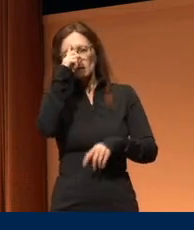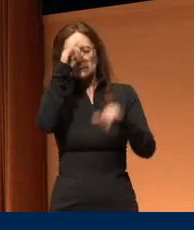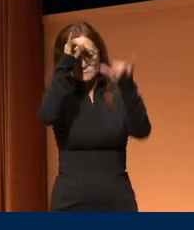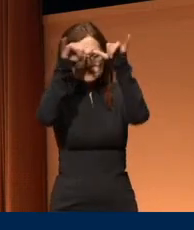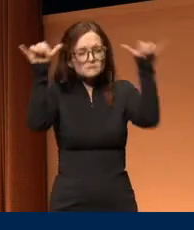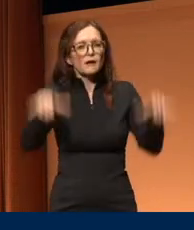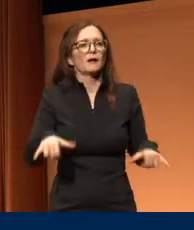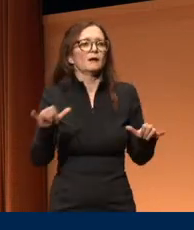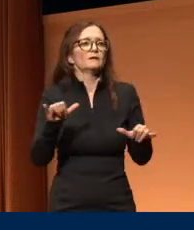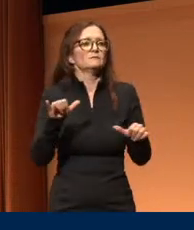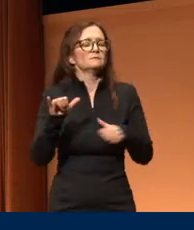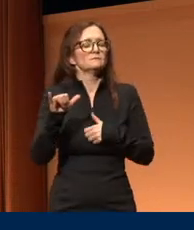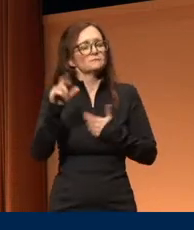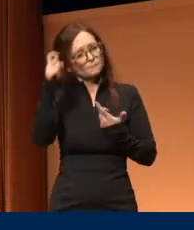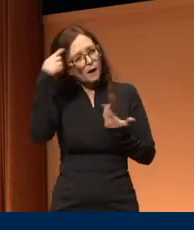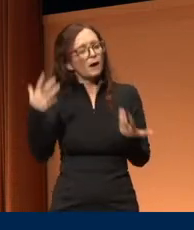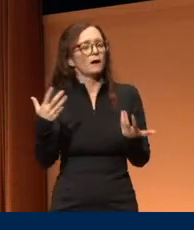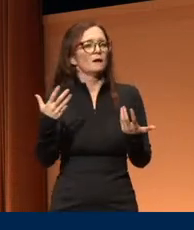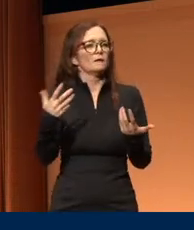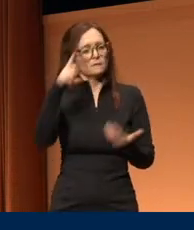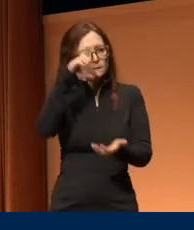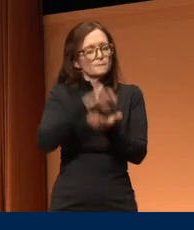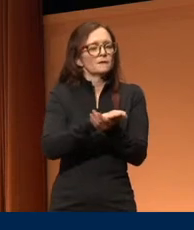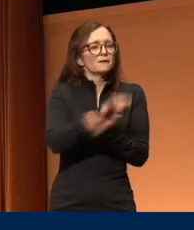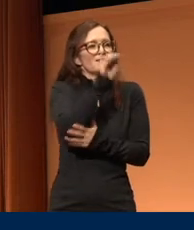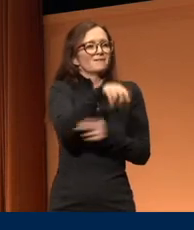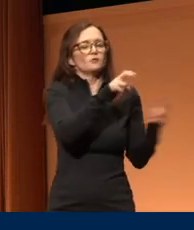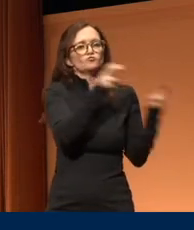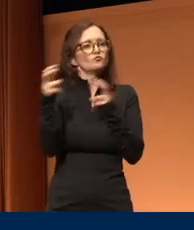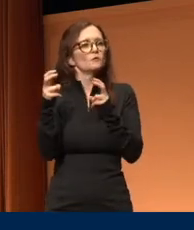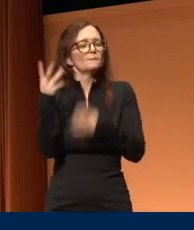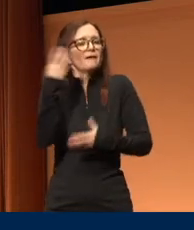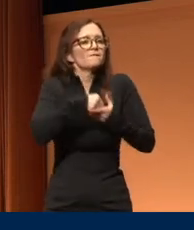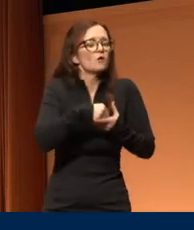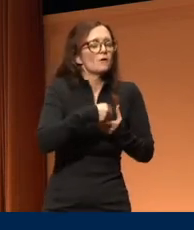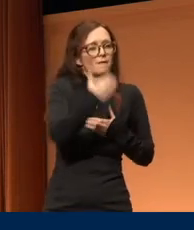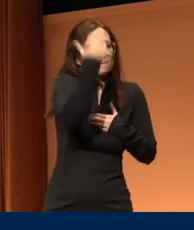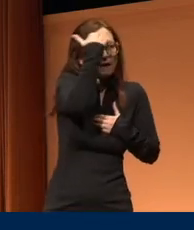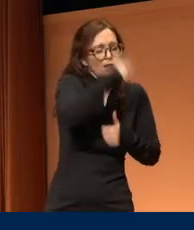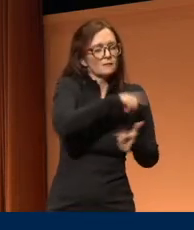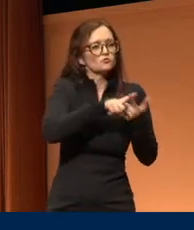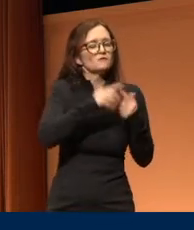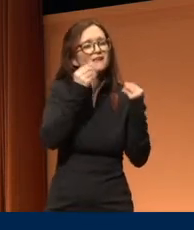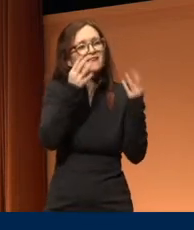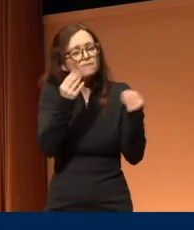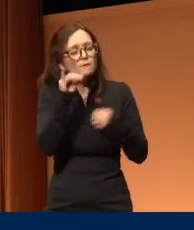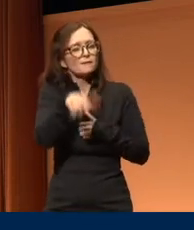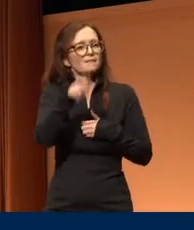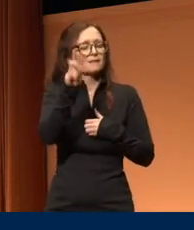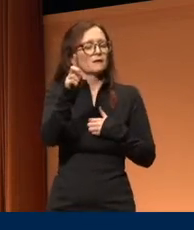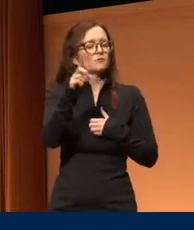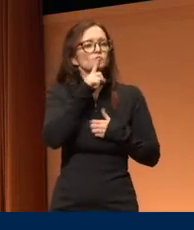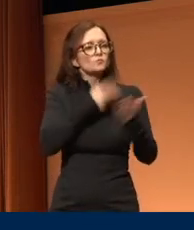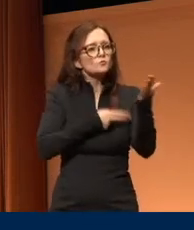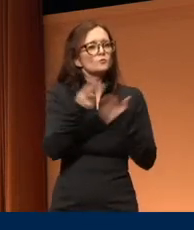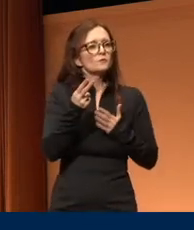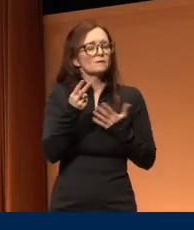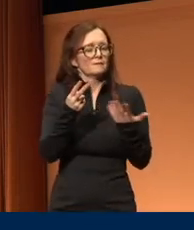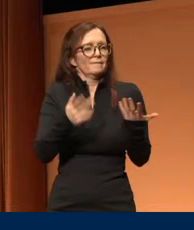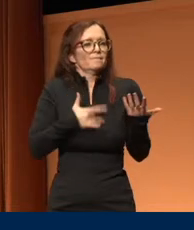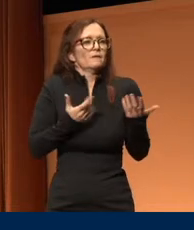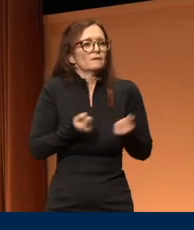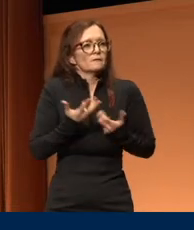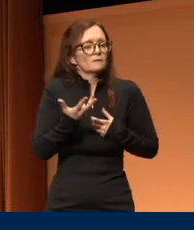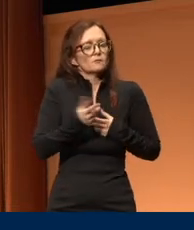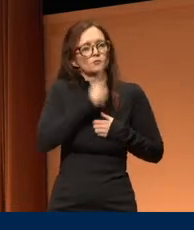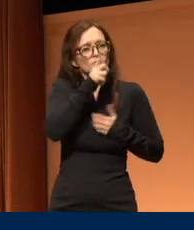in epistemic terms, that is, in terms that involve knowledge, information, and truth claims. Within this epistemic framework, with truth as